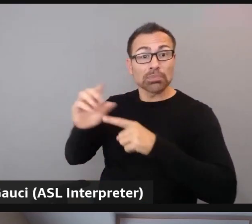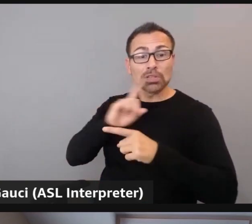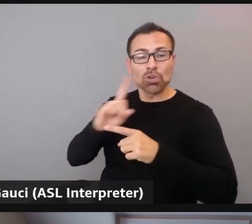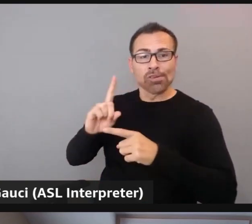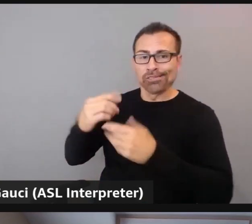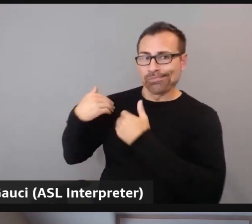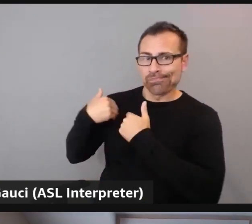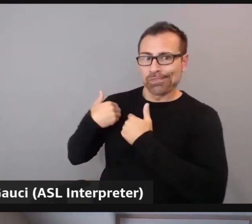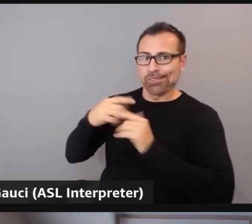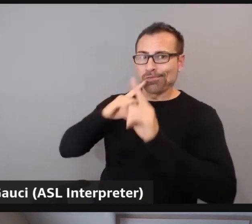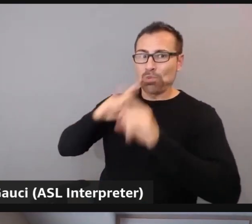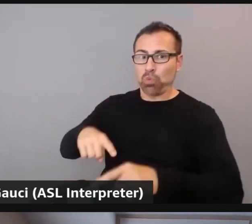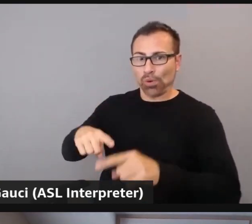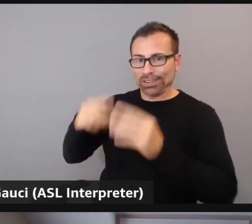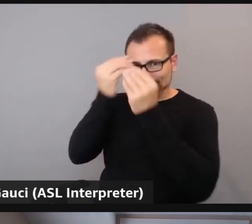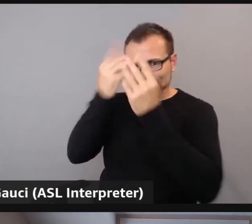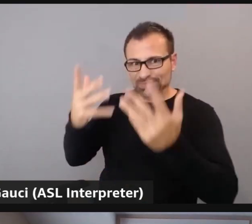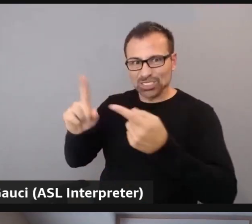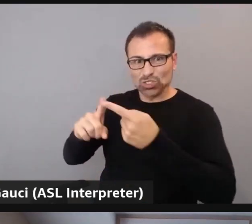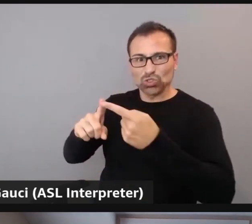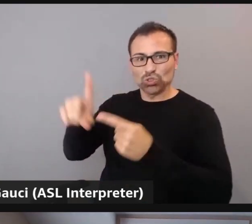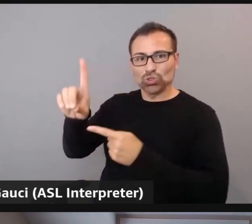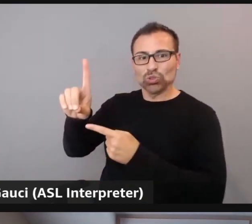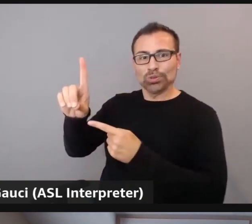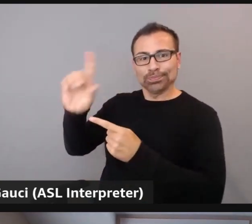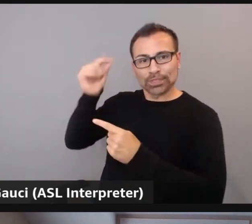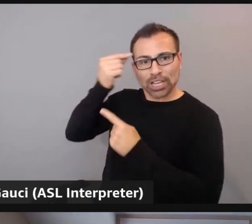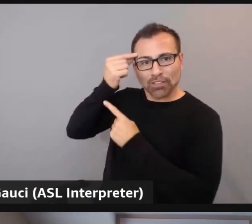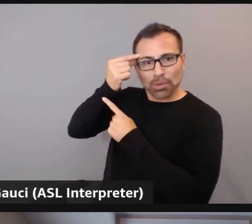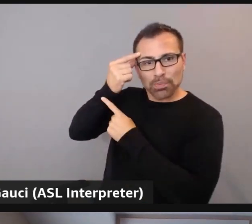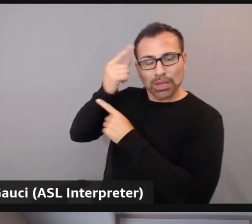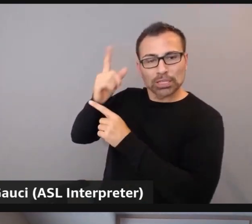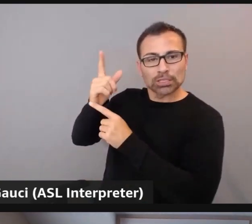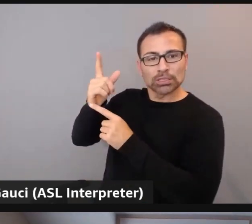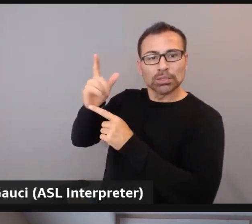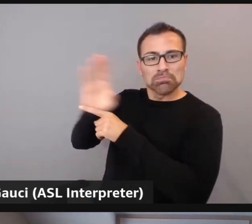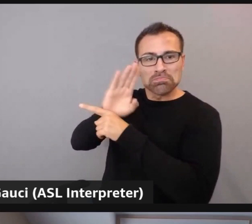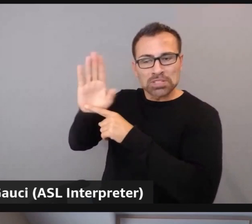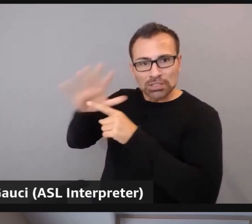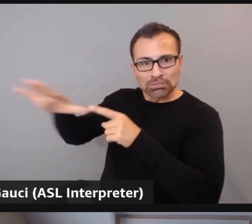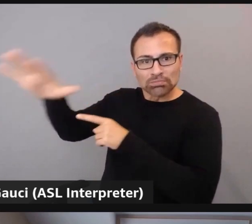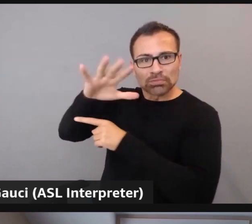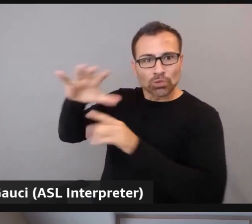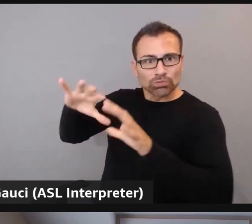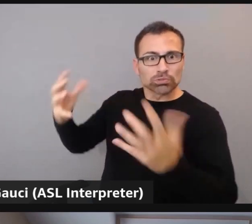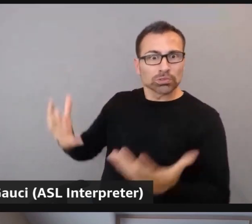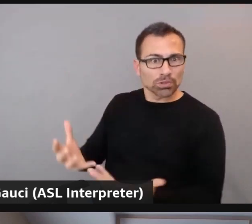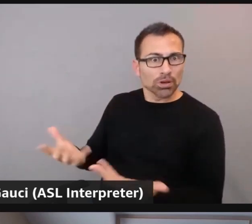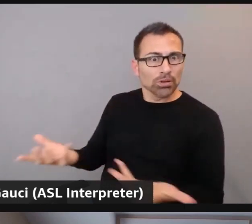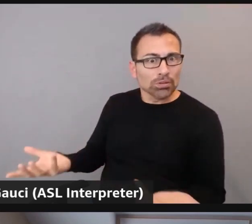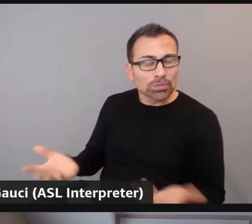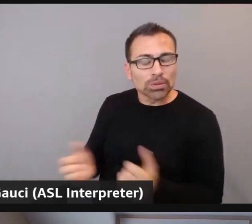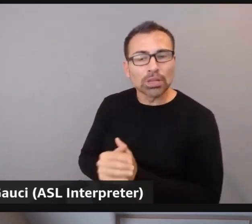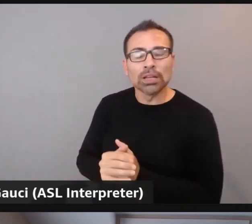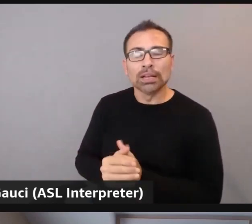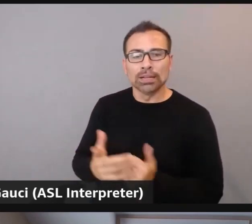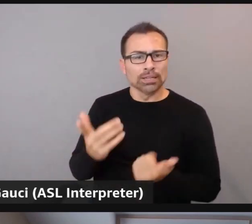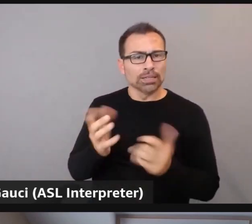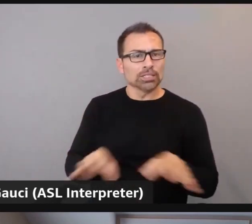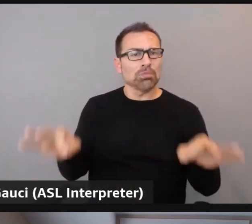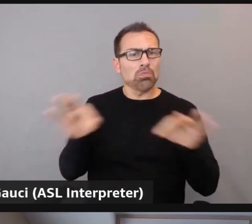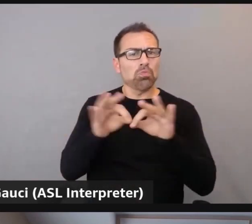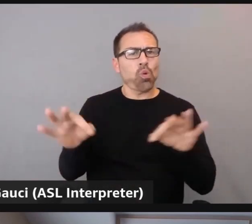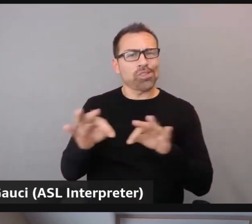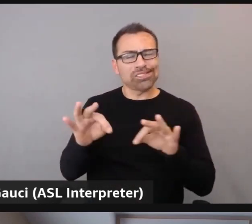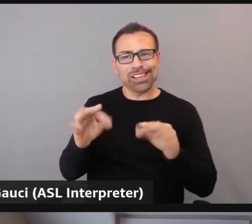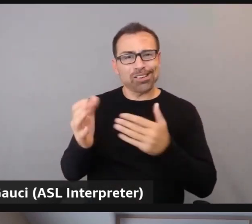data to governmental organizations across the globe, and it's important that, whatever you're collecting, the data that you're collecting